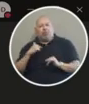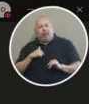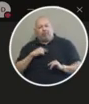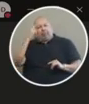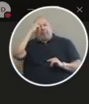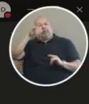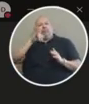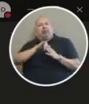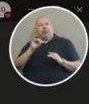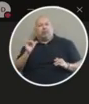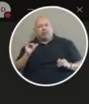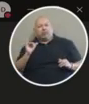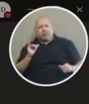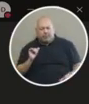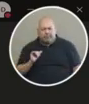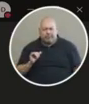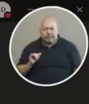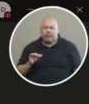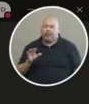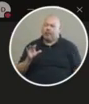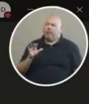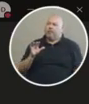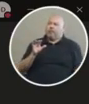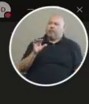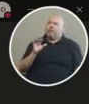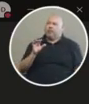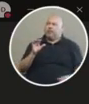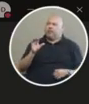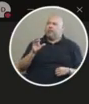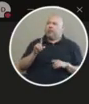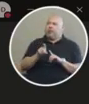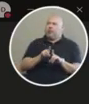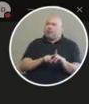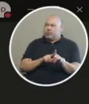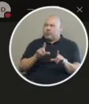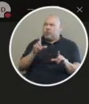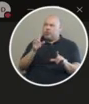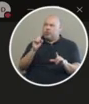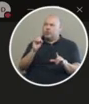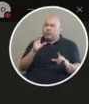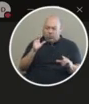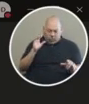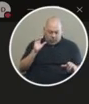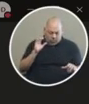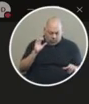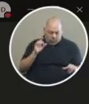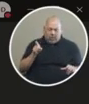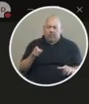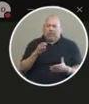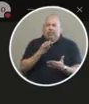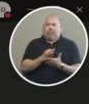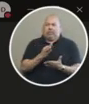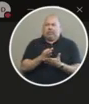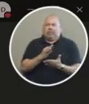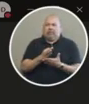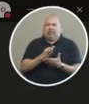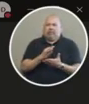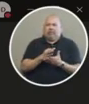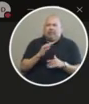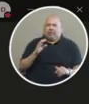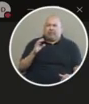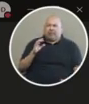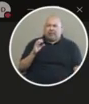into consideration. And so for just clarification, Tommy, so this funding is just basically,